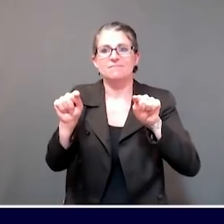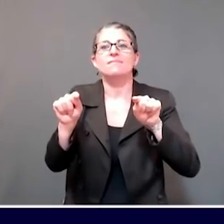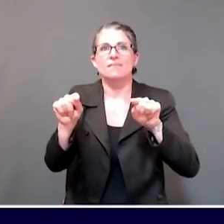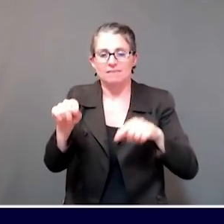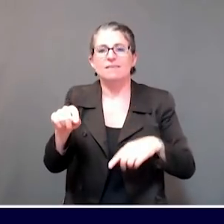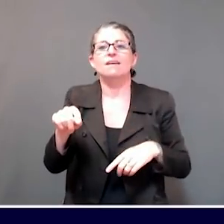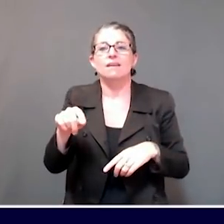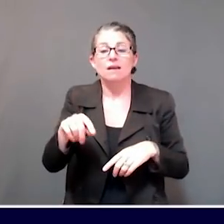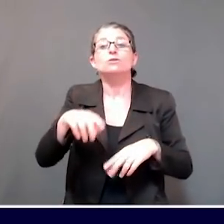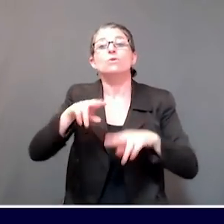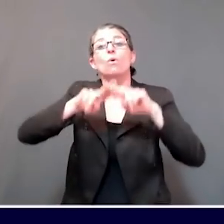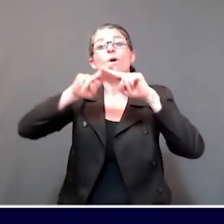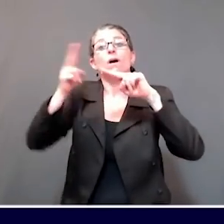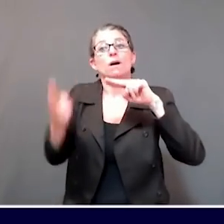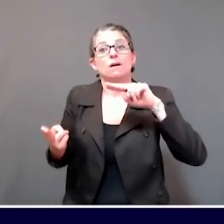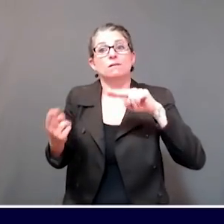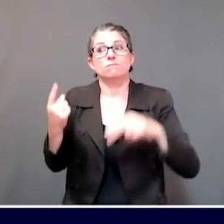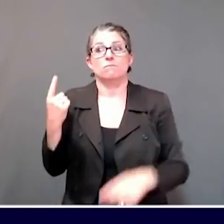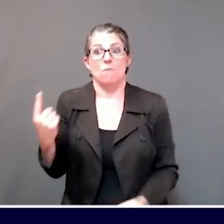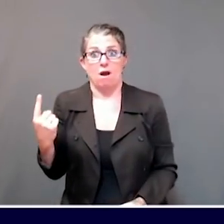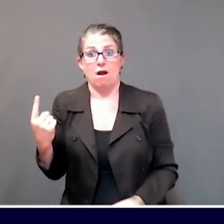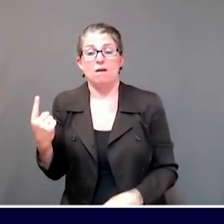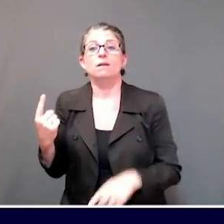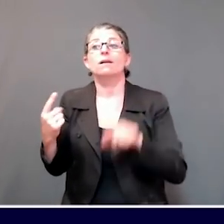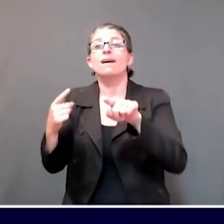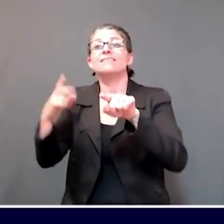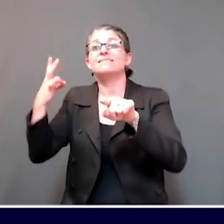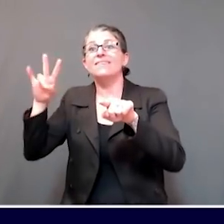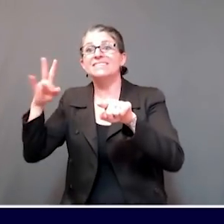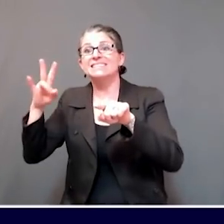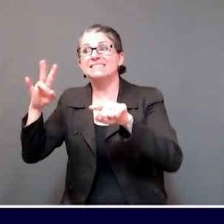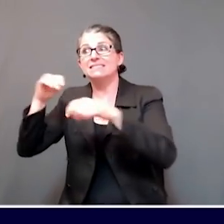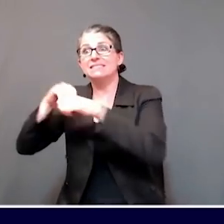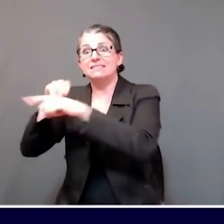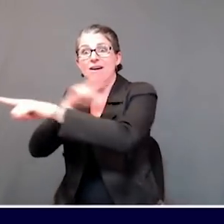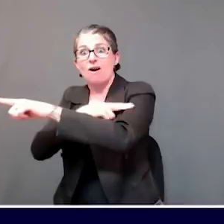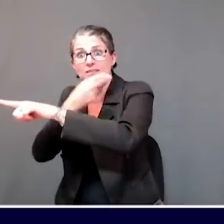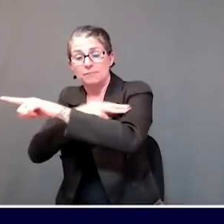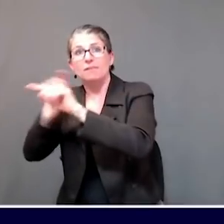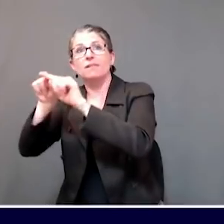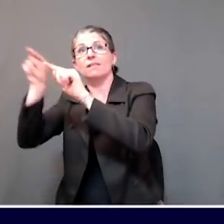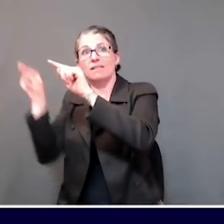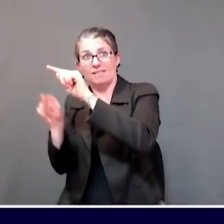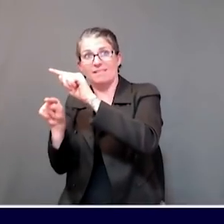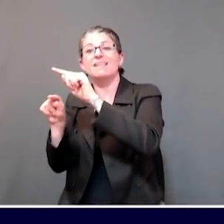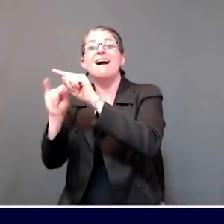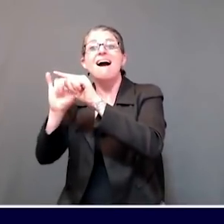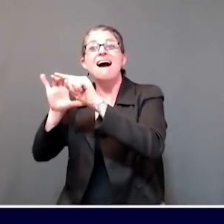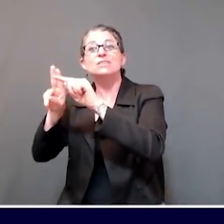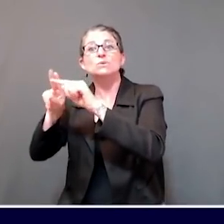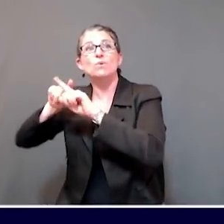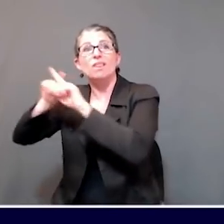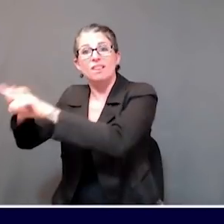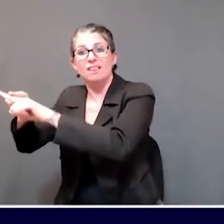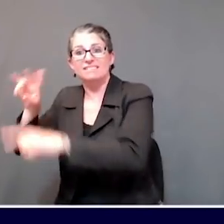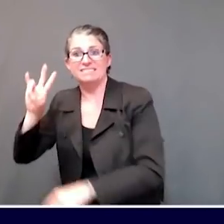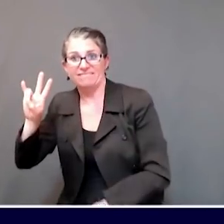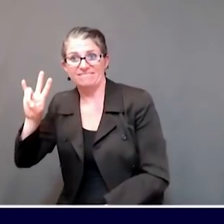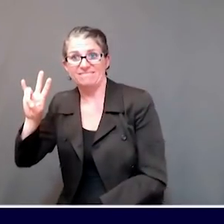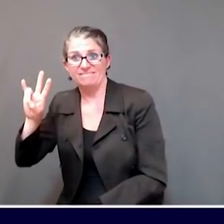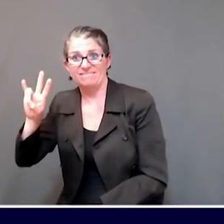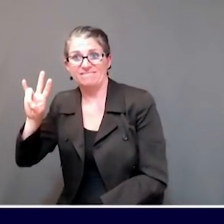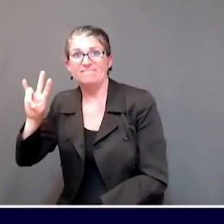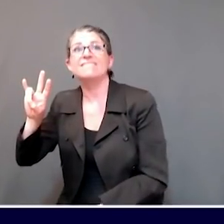17, 7 are in the ICU and 3 are on ventilators. That's 1 fewer ICU hospitalization than